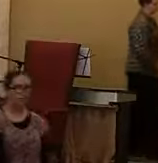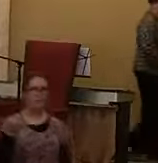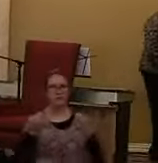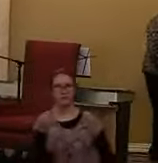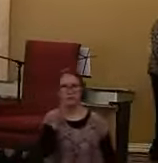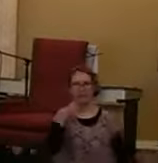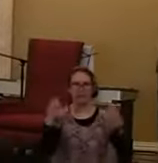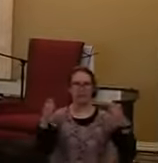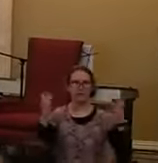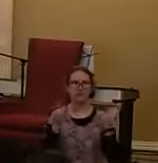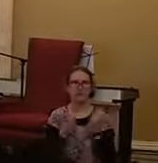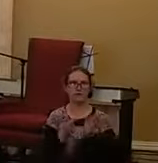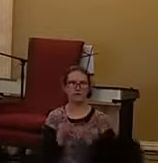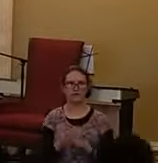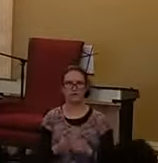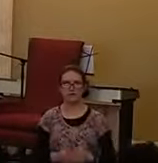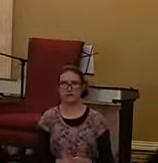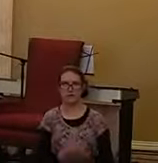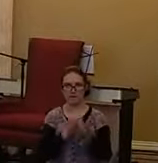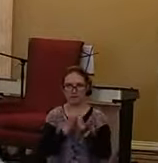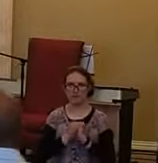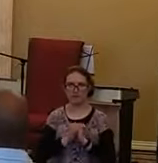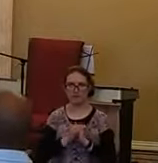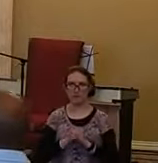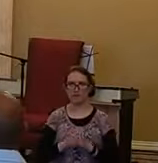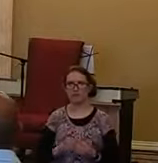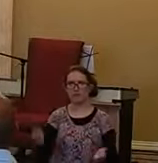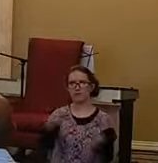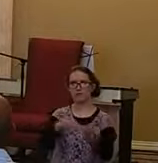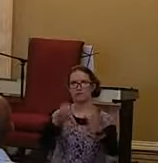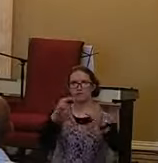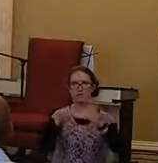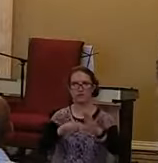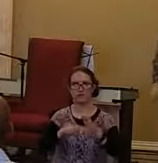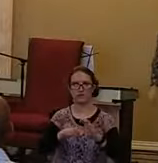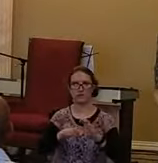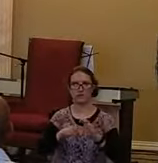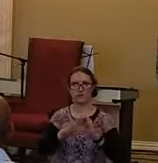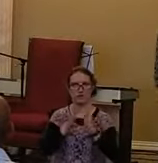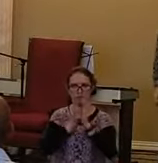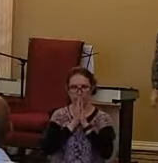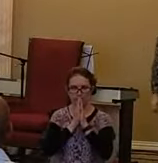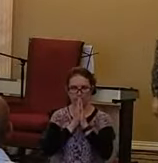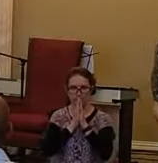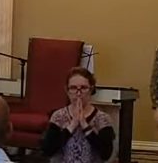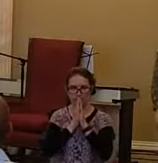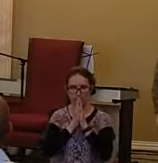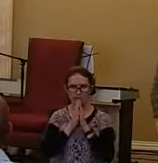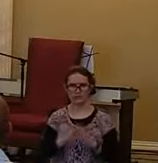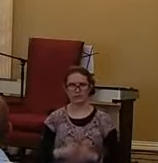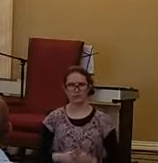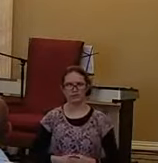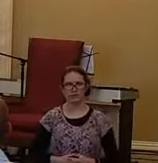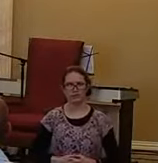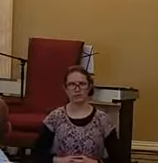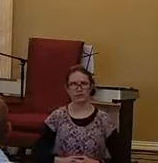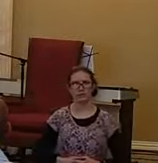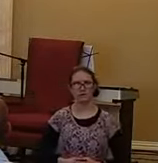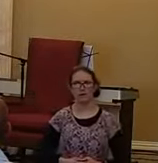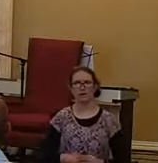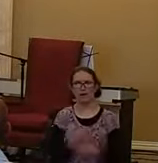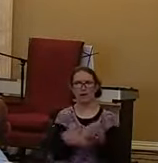God, hallelujah, Jesus. Amen. As you make your way back to your pews, to say prayerfully, amen. Hallelujah, Jesus.